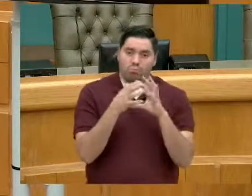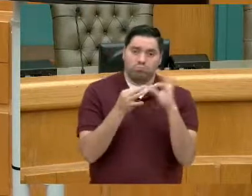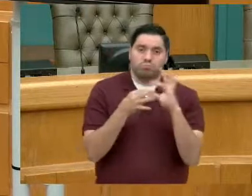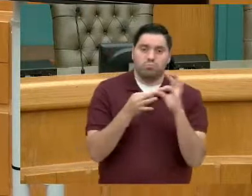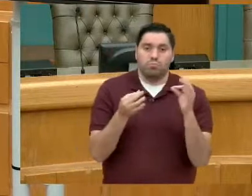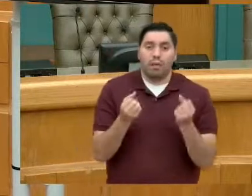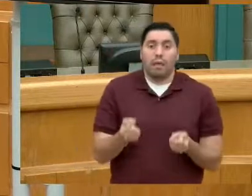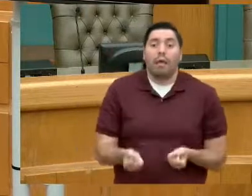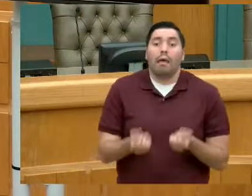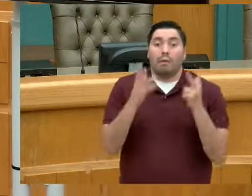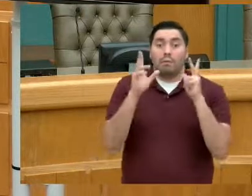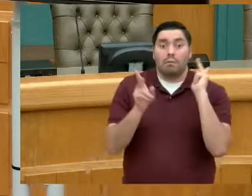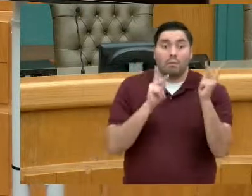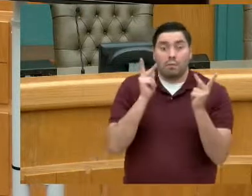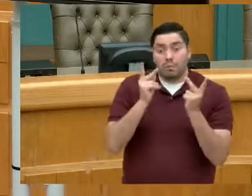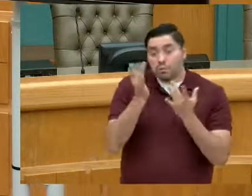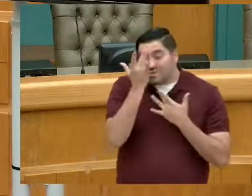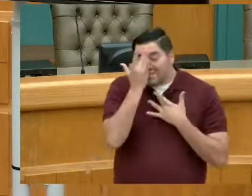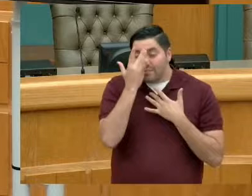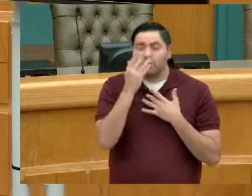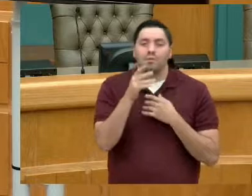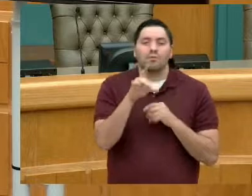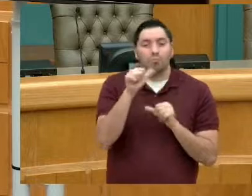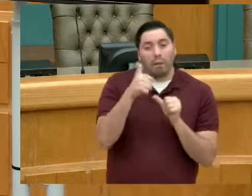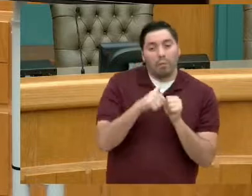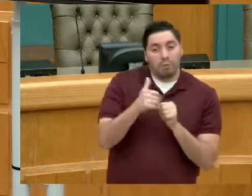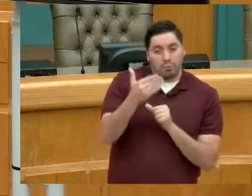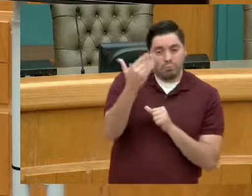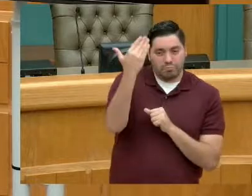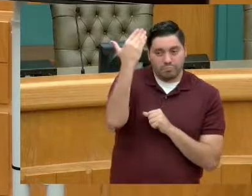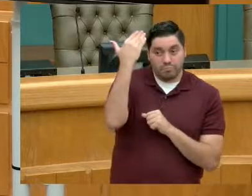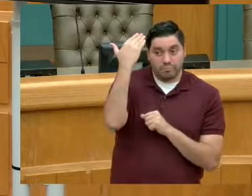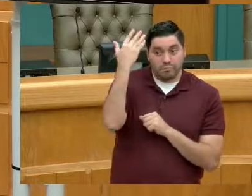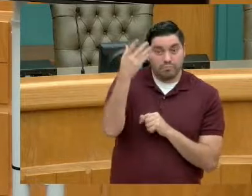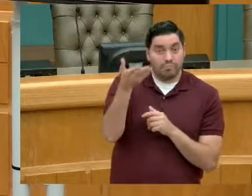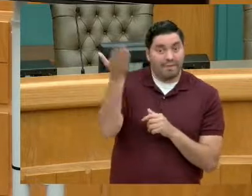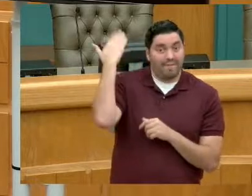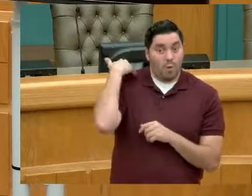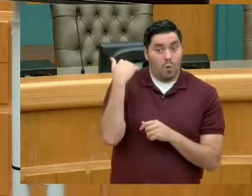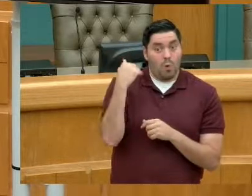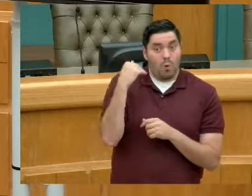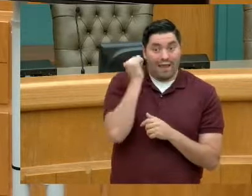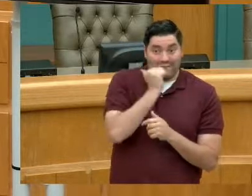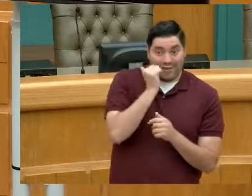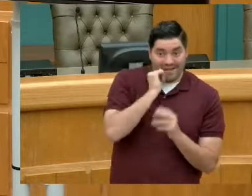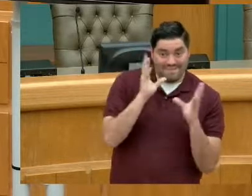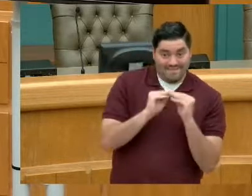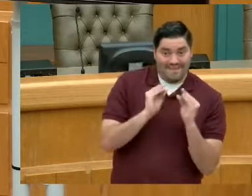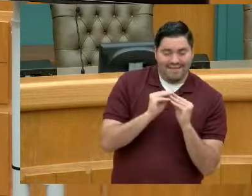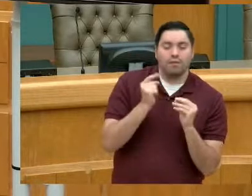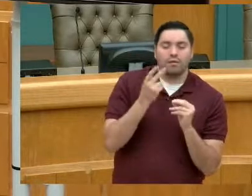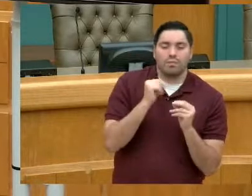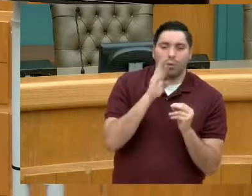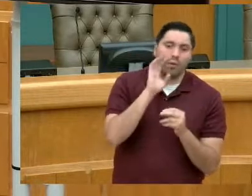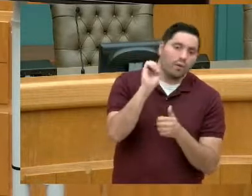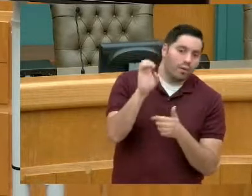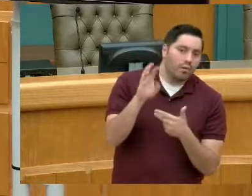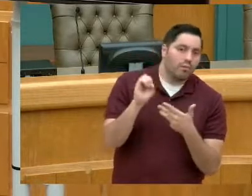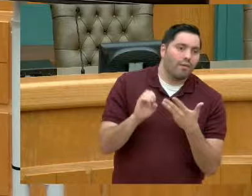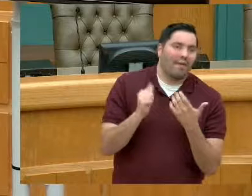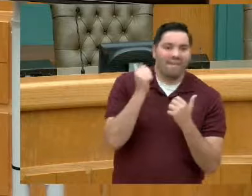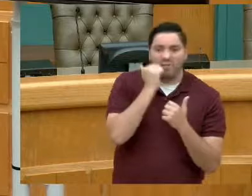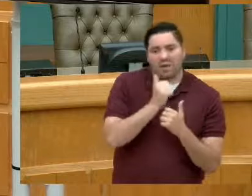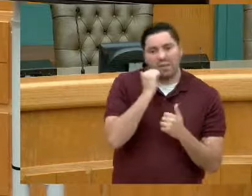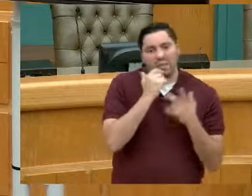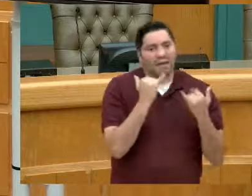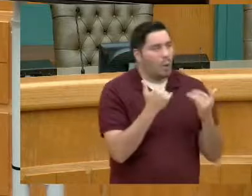not going to do what I had done on a daily basis. Instead, we're going to look at this at a weekly basis, kind of our new format. So what